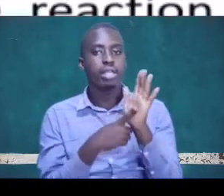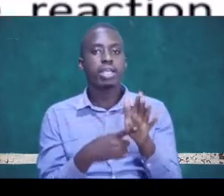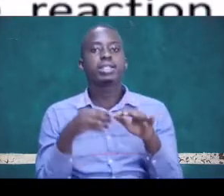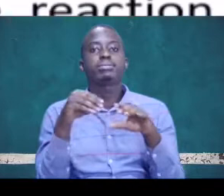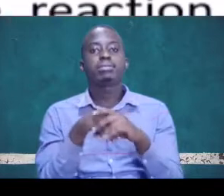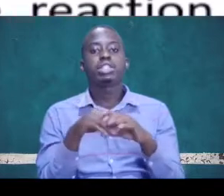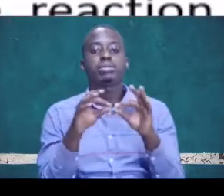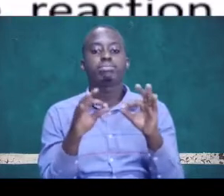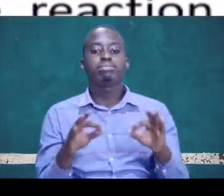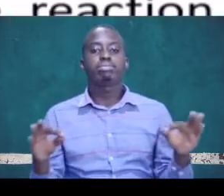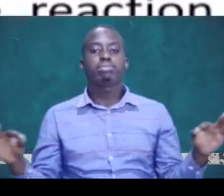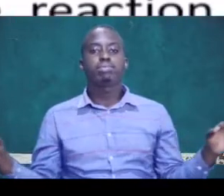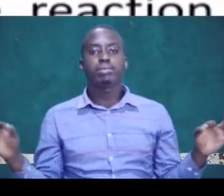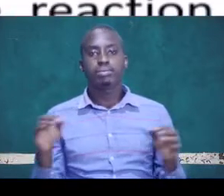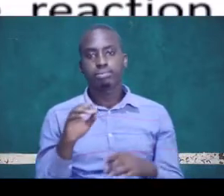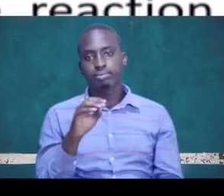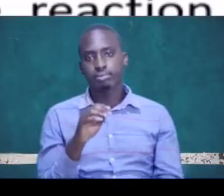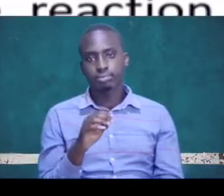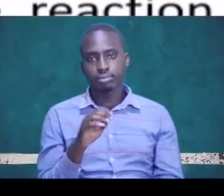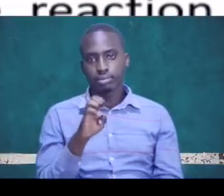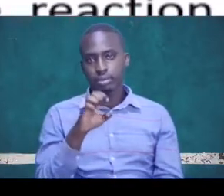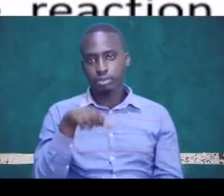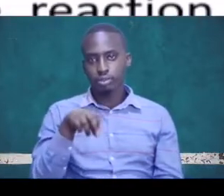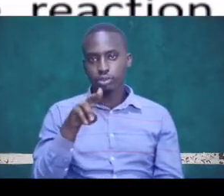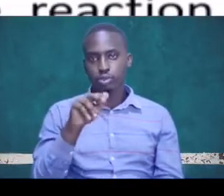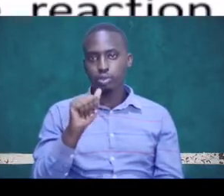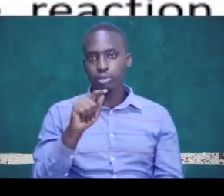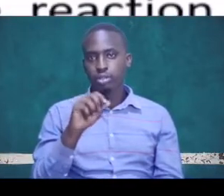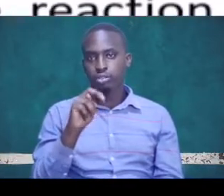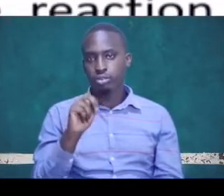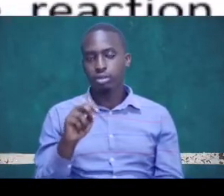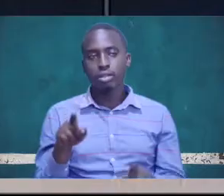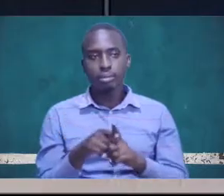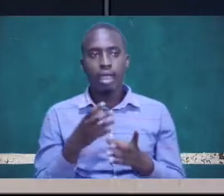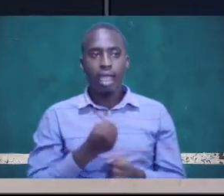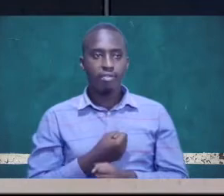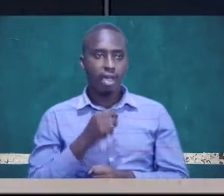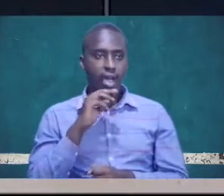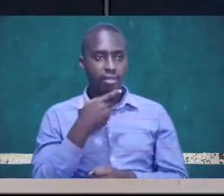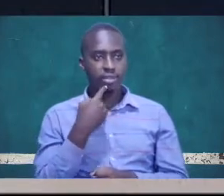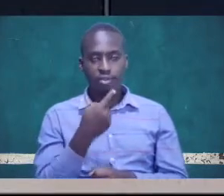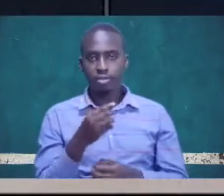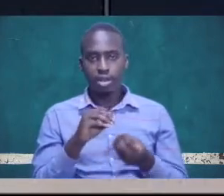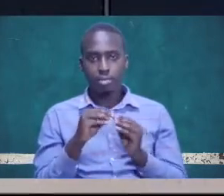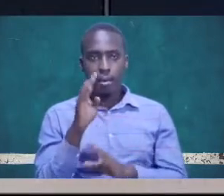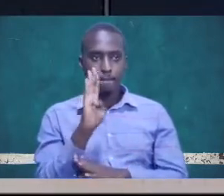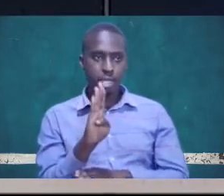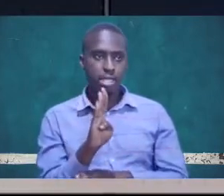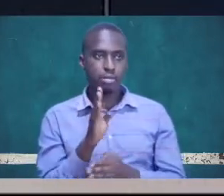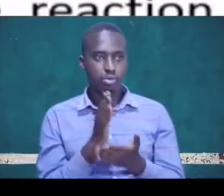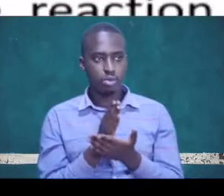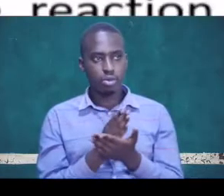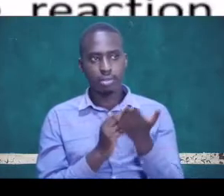the equation. So then let's have the answer to question number B, which is, of